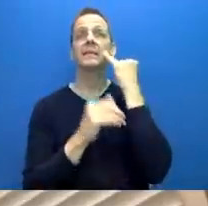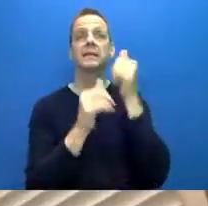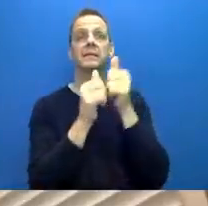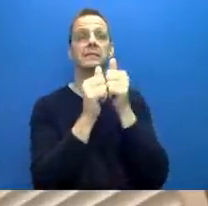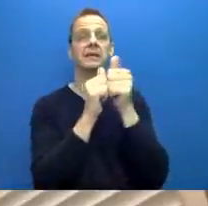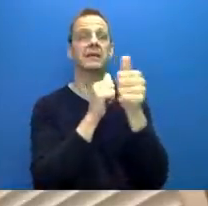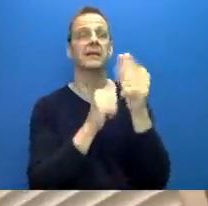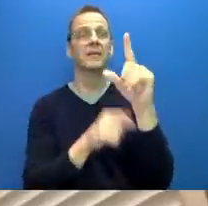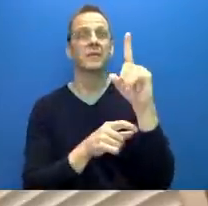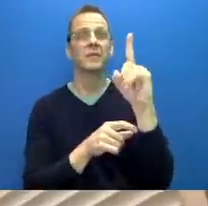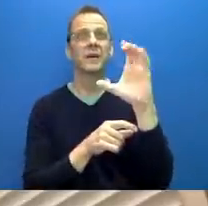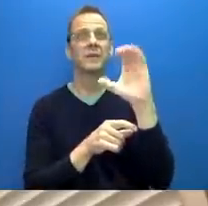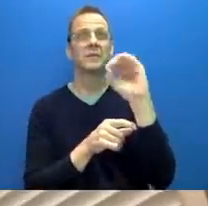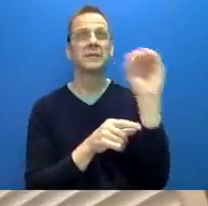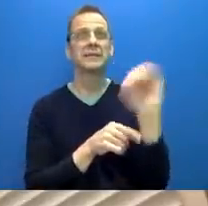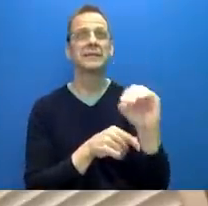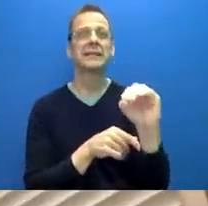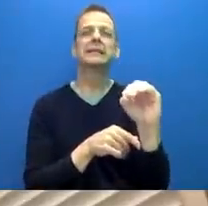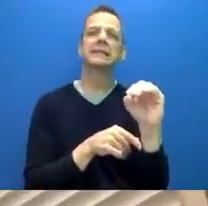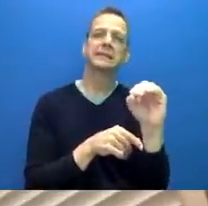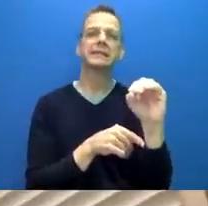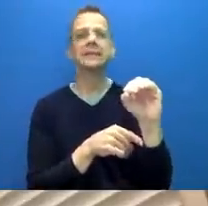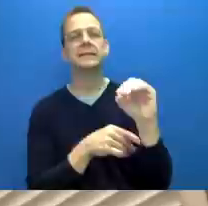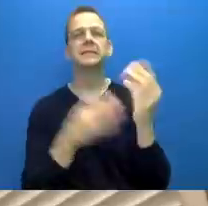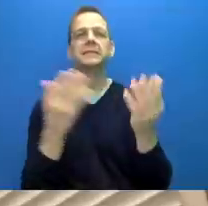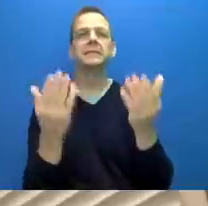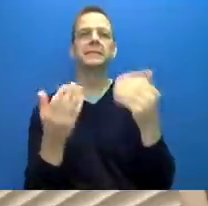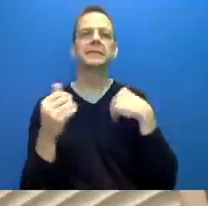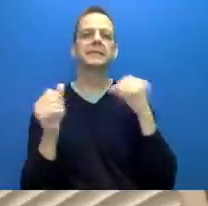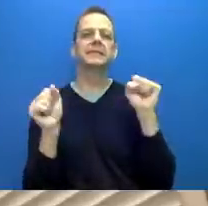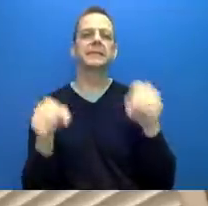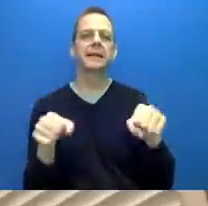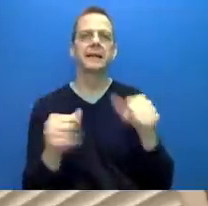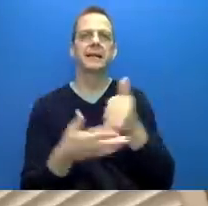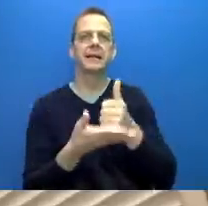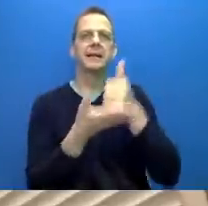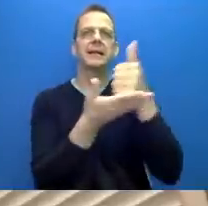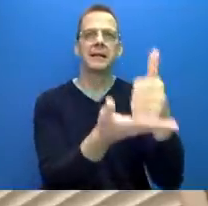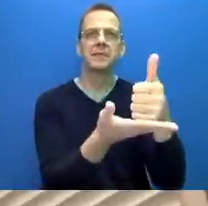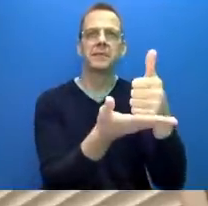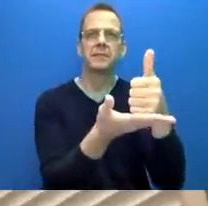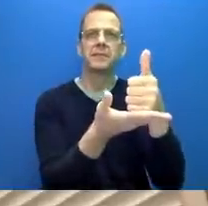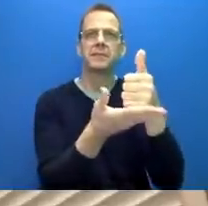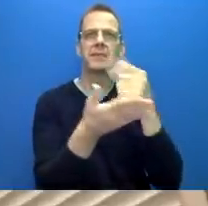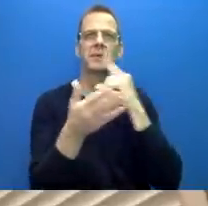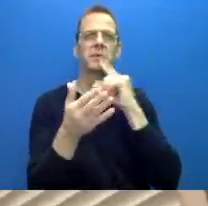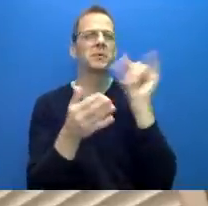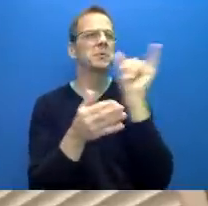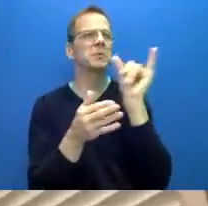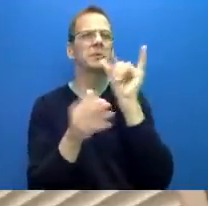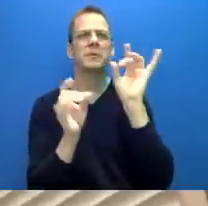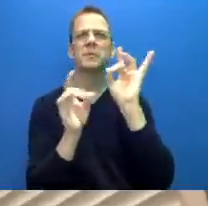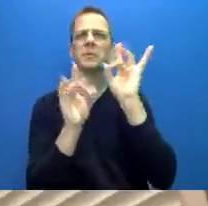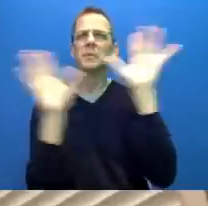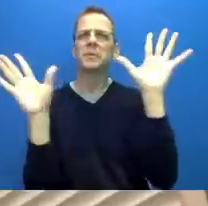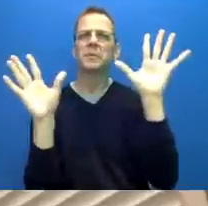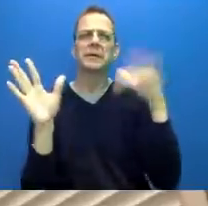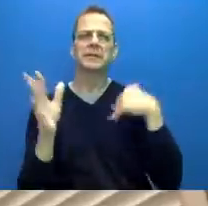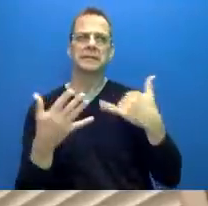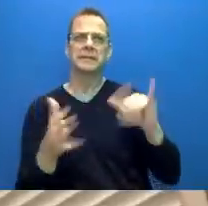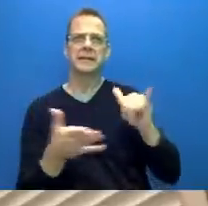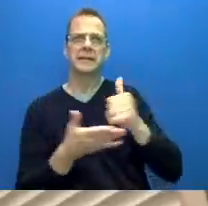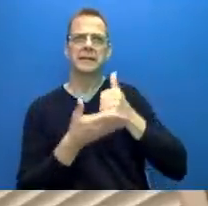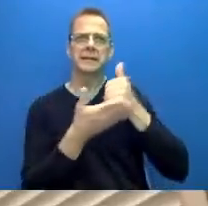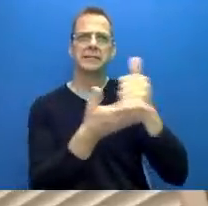surpass 100%, we can still accommodate additional patients who are critically ill, but they